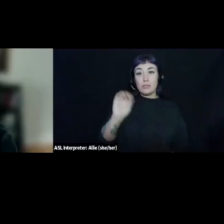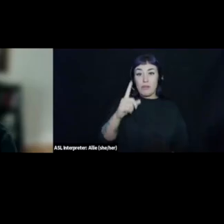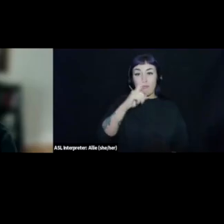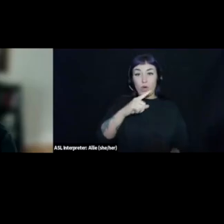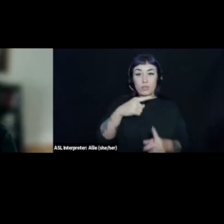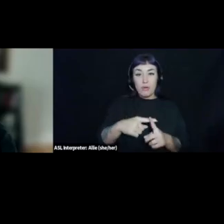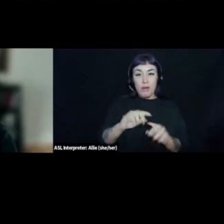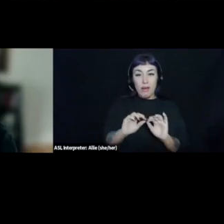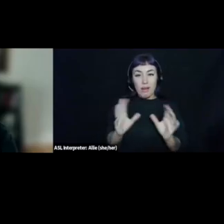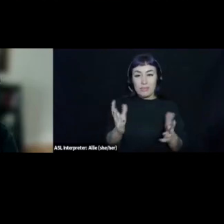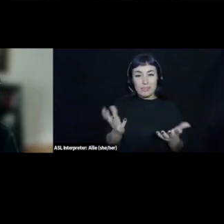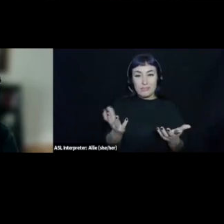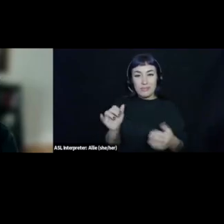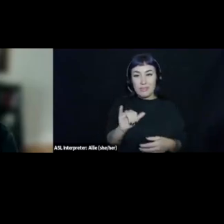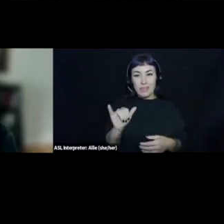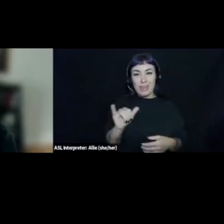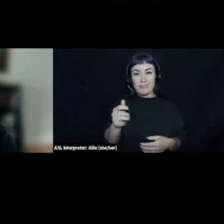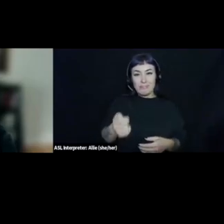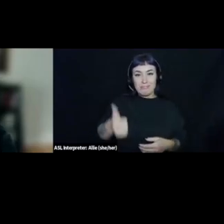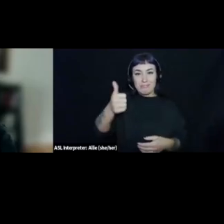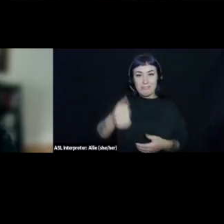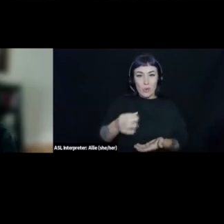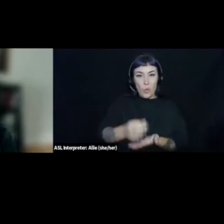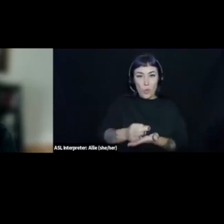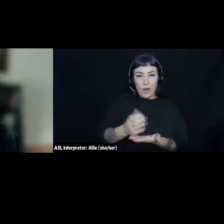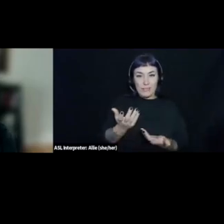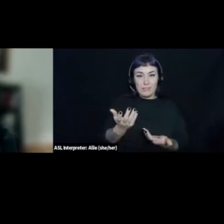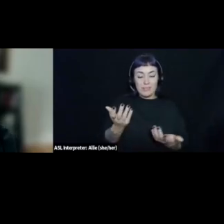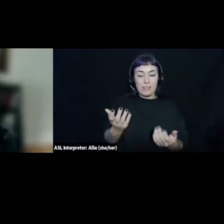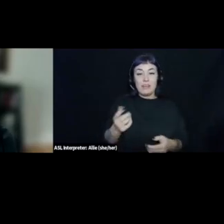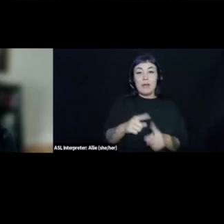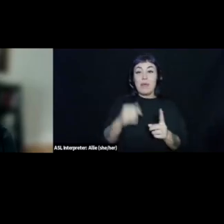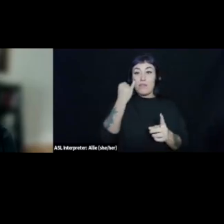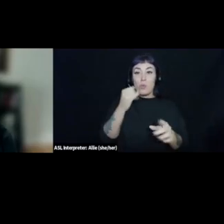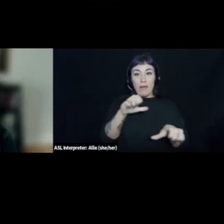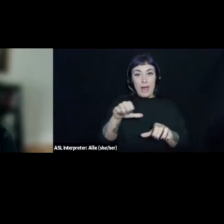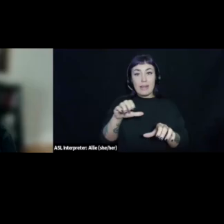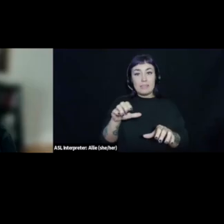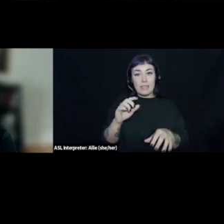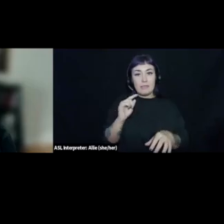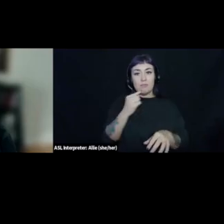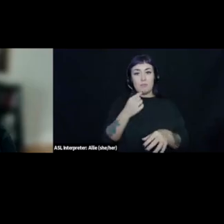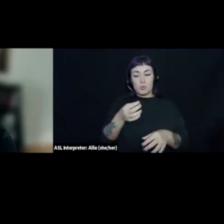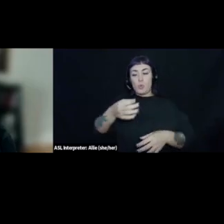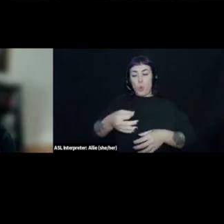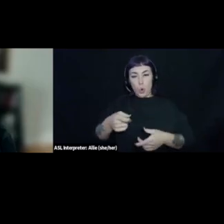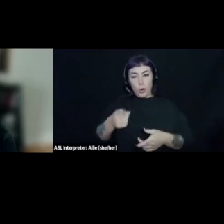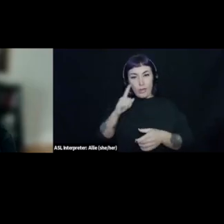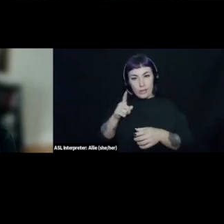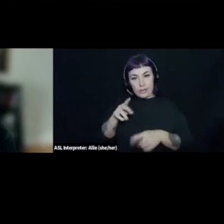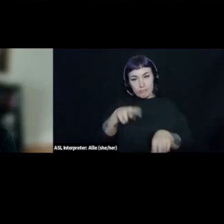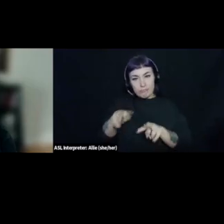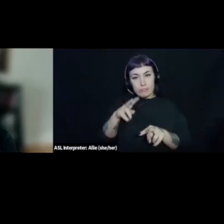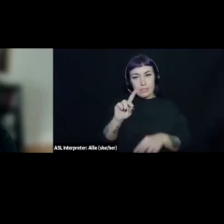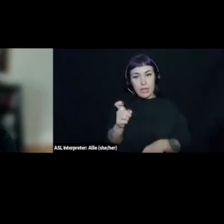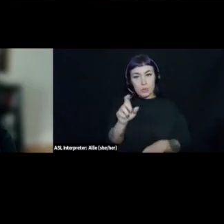which obviously is like a coin toss. But if you do have an active sore, then they are able to make a diagnosis